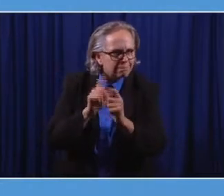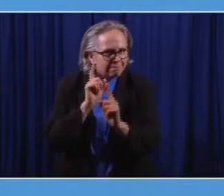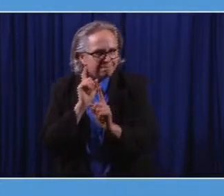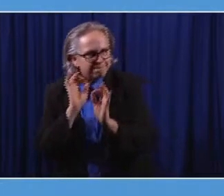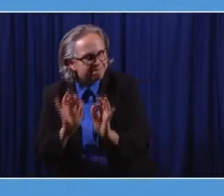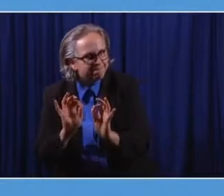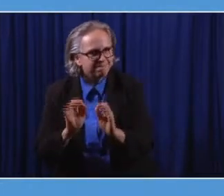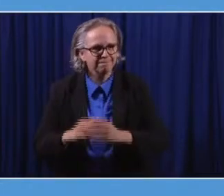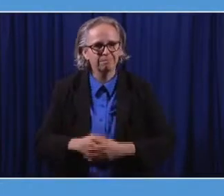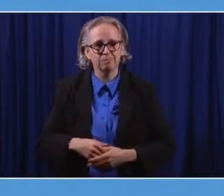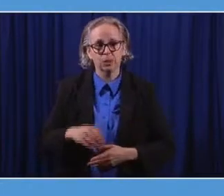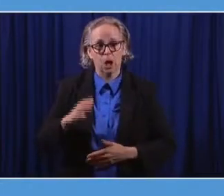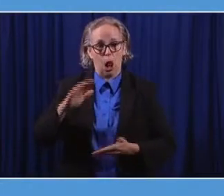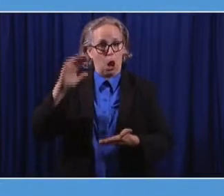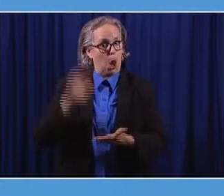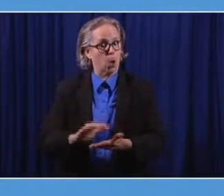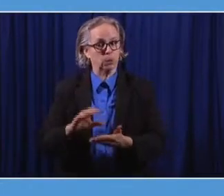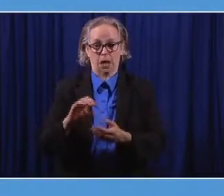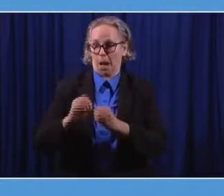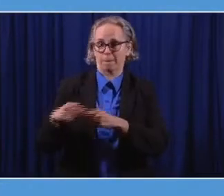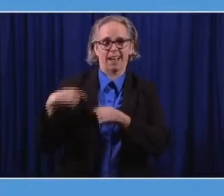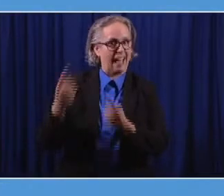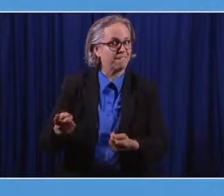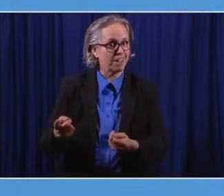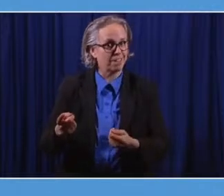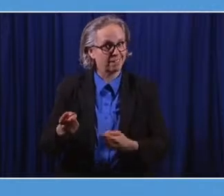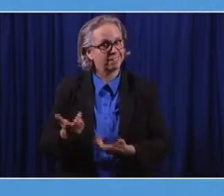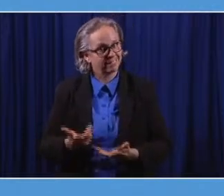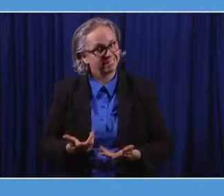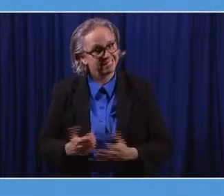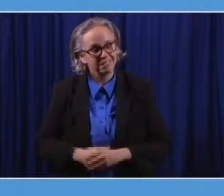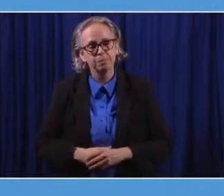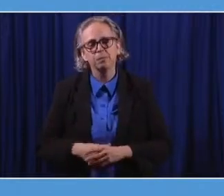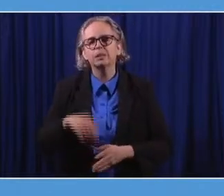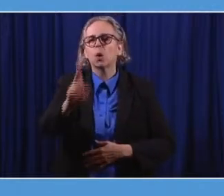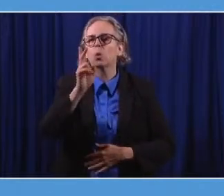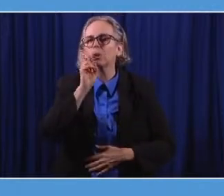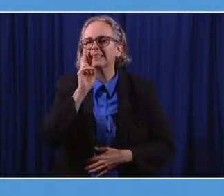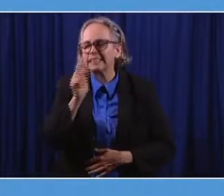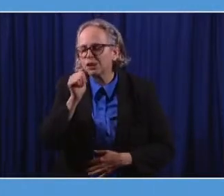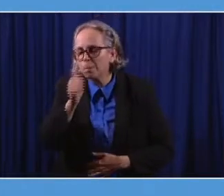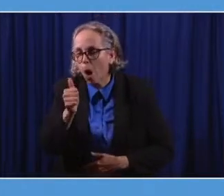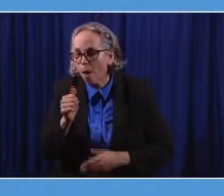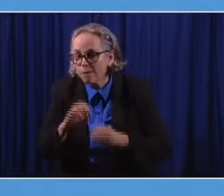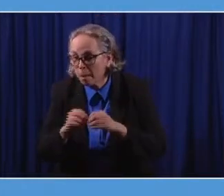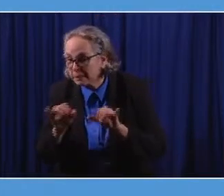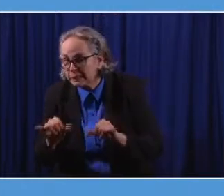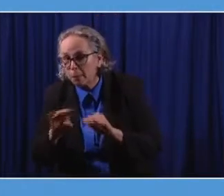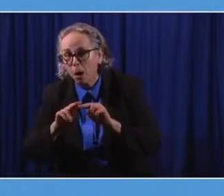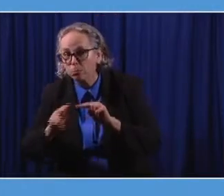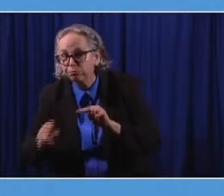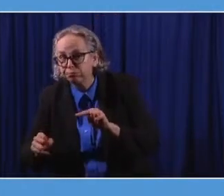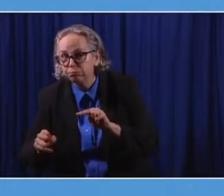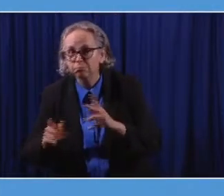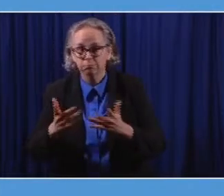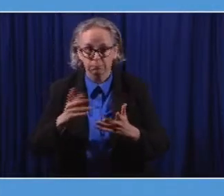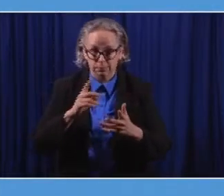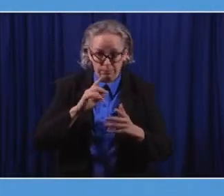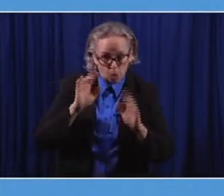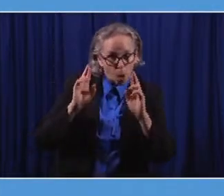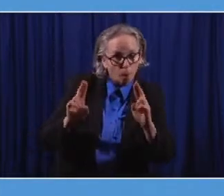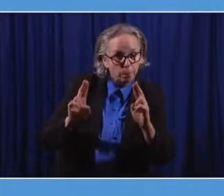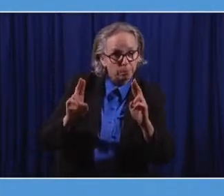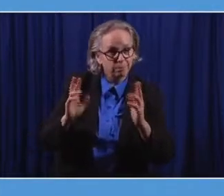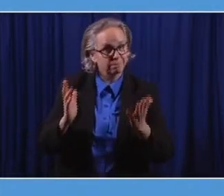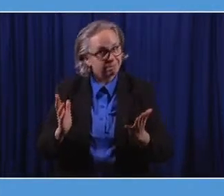since September 8th. We'll look and see tomorrow about this time when we see the new numbers for the next day and see if we are really in a good trend. We are